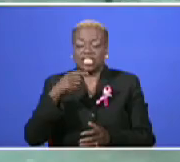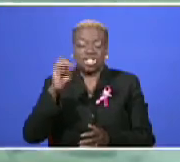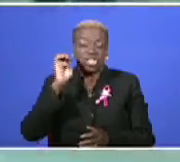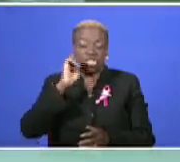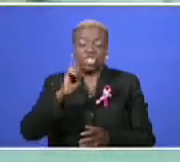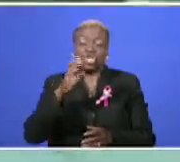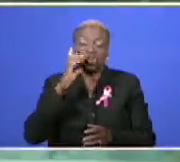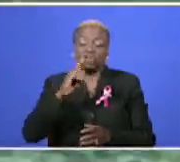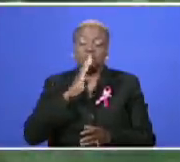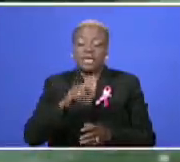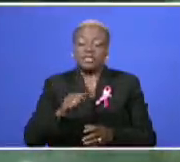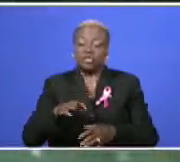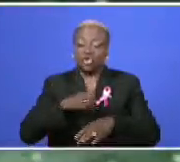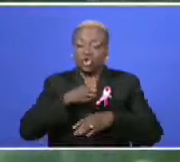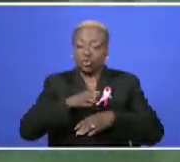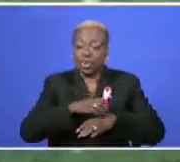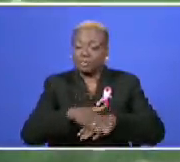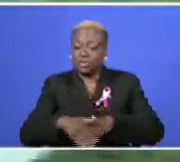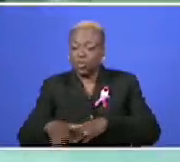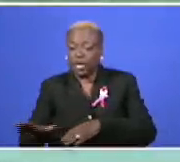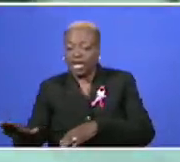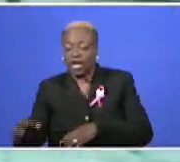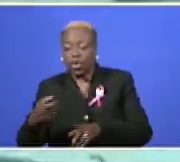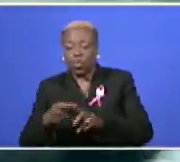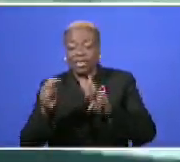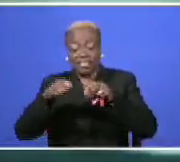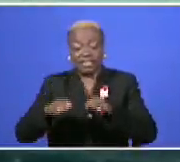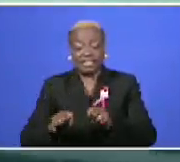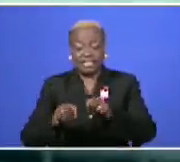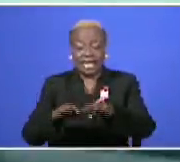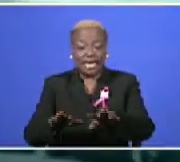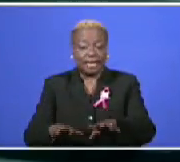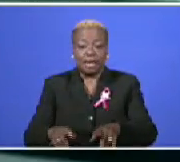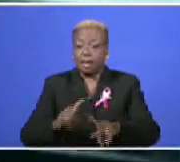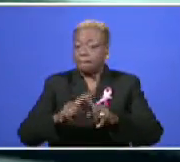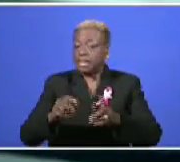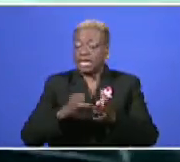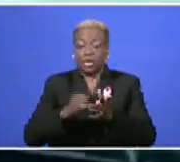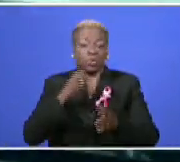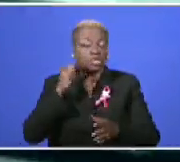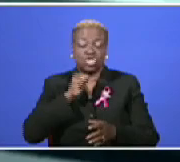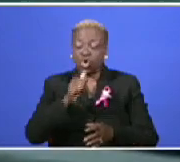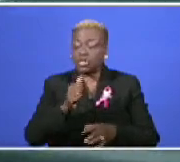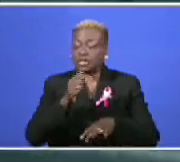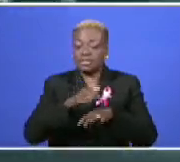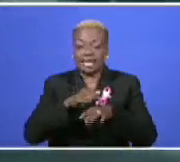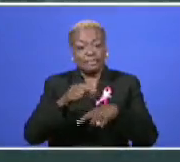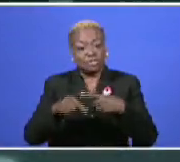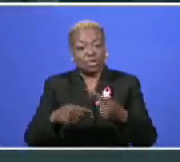swept away with the tides or crushed under the collapsing buildings, but it was just not her time to go, and